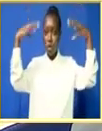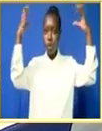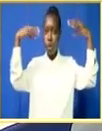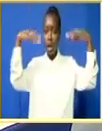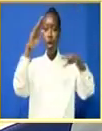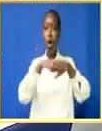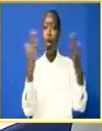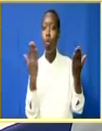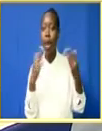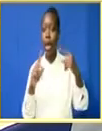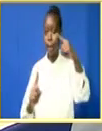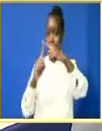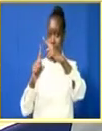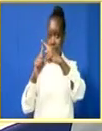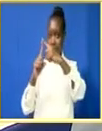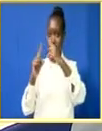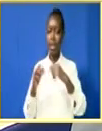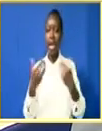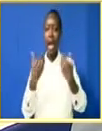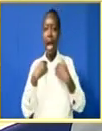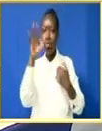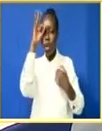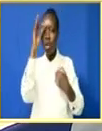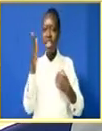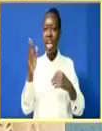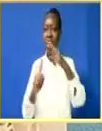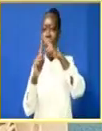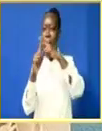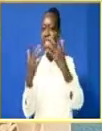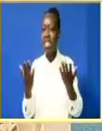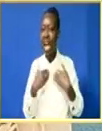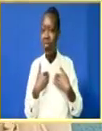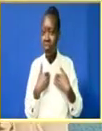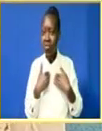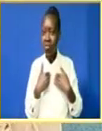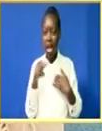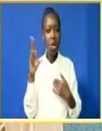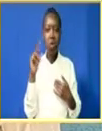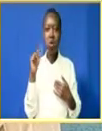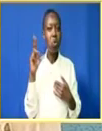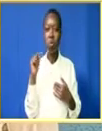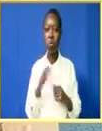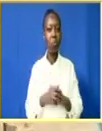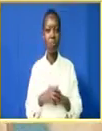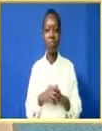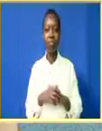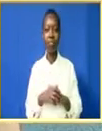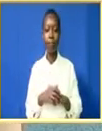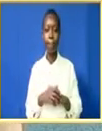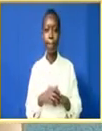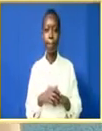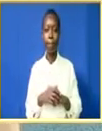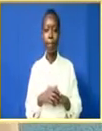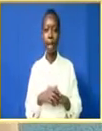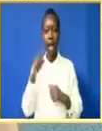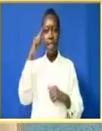Yes. Okay, so fine. Do we have holes in the iron sheets? Okay, fine. You're right. No. Mm-hmm. The places that the rain hits, maybe from the